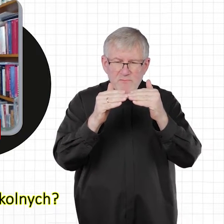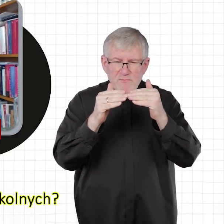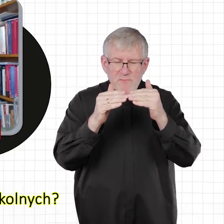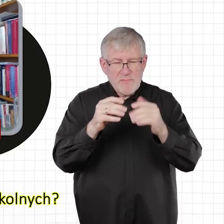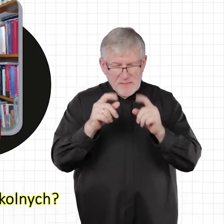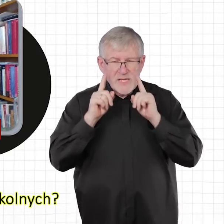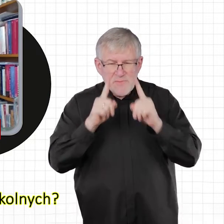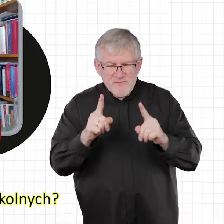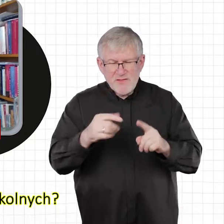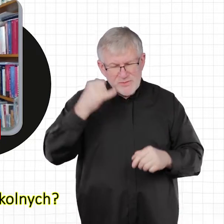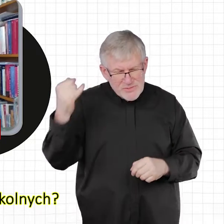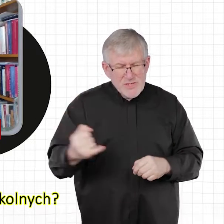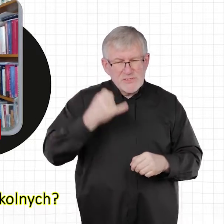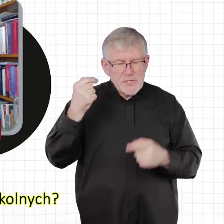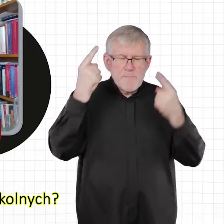this